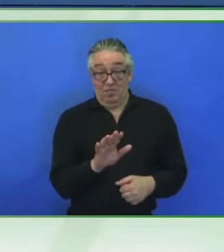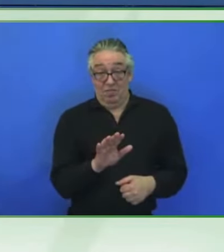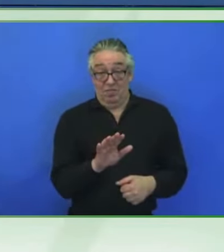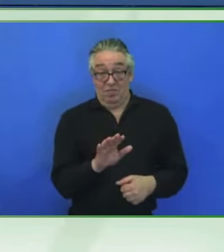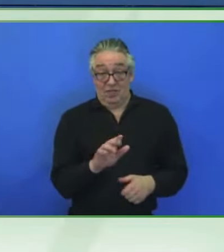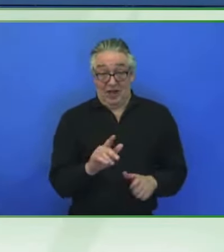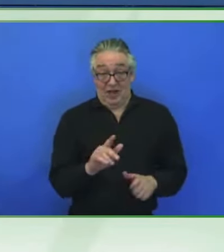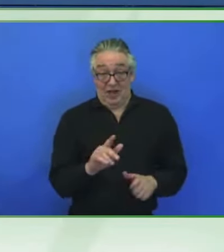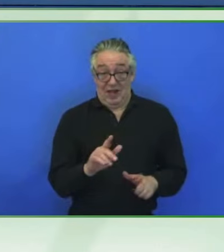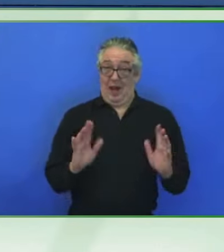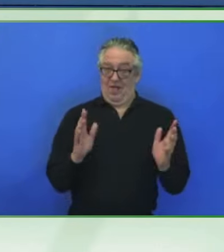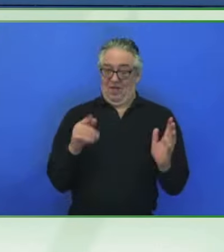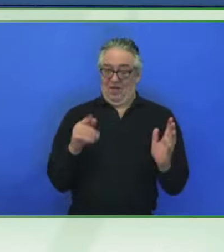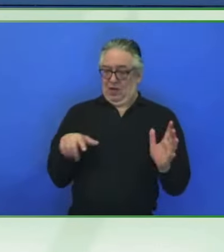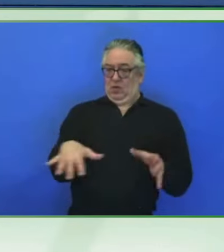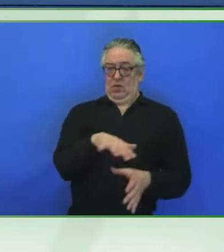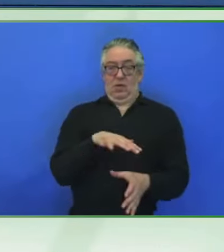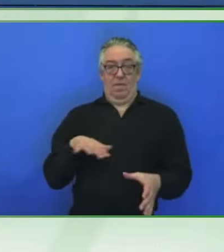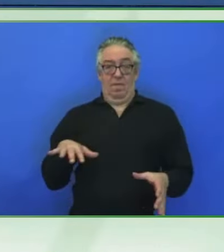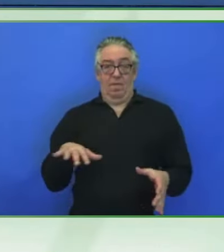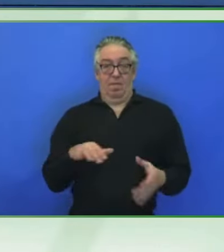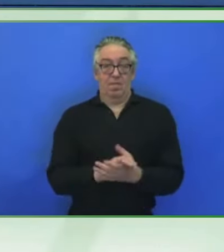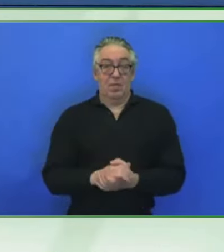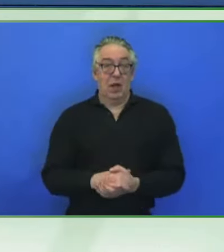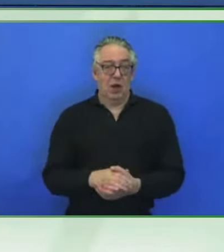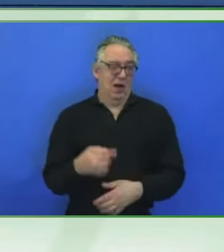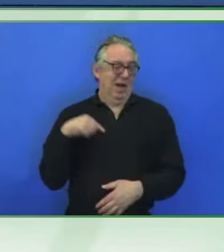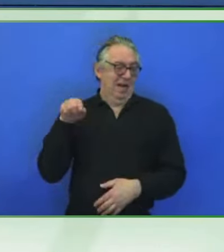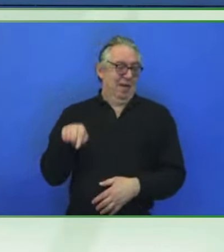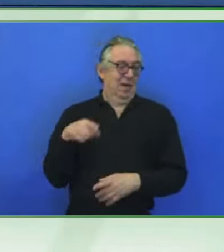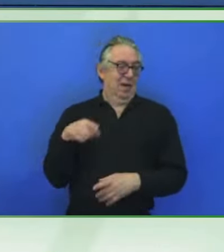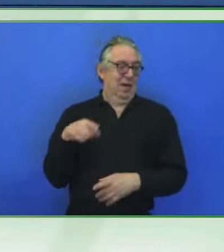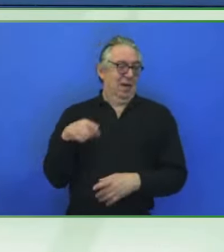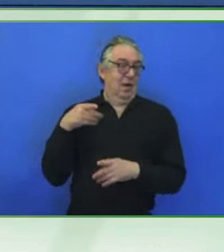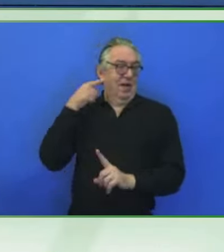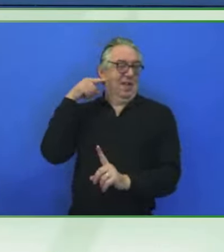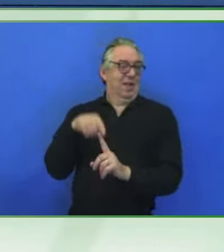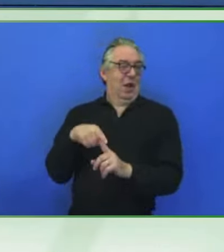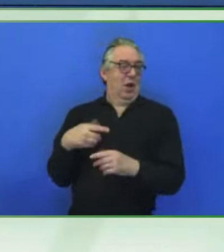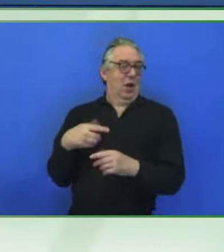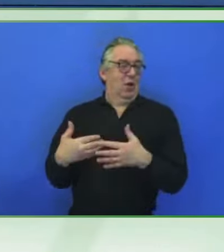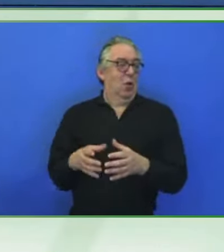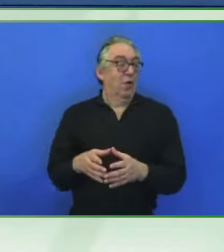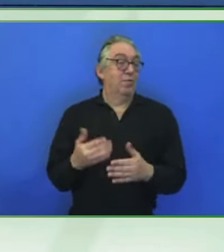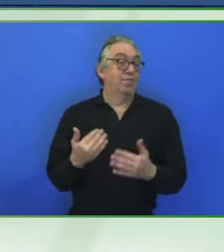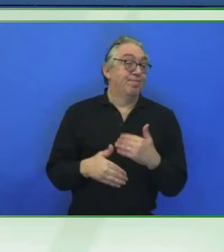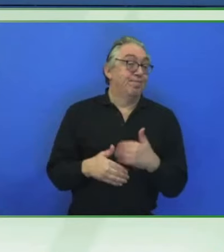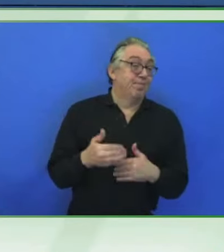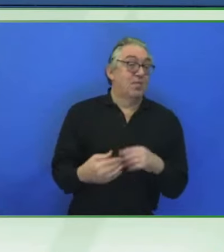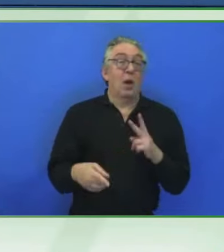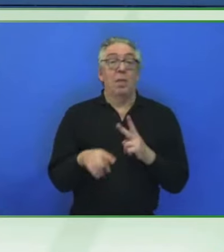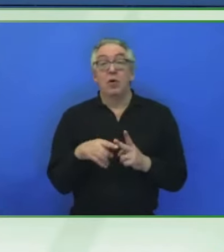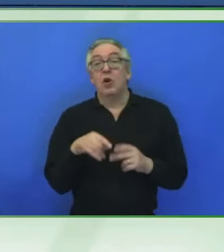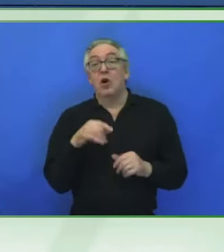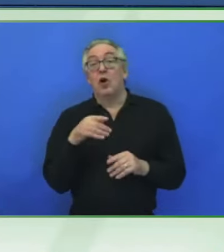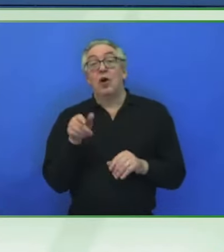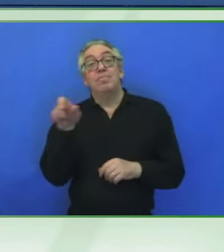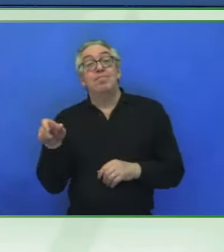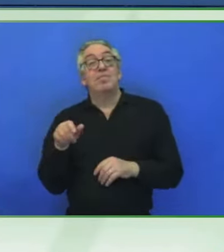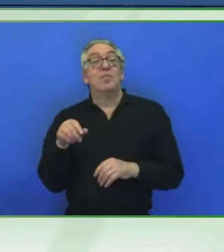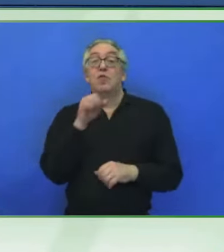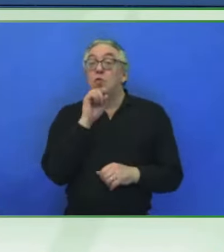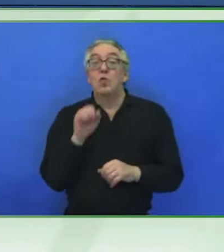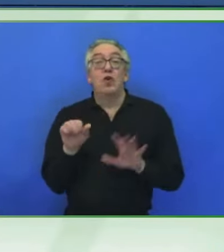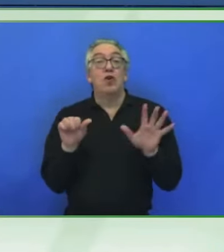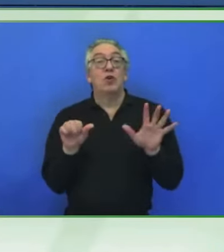the target group for whom we work incorporating elements that facilitate access and use to